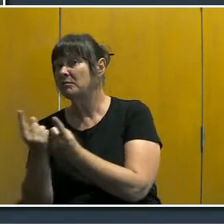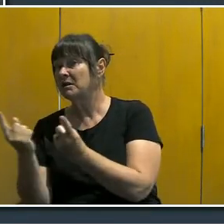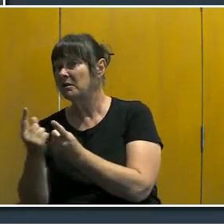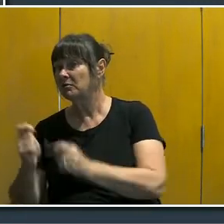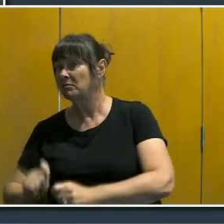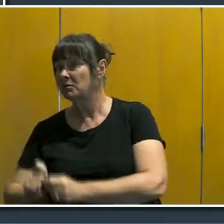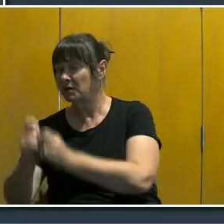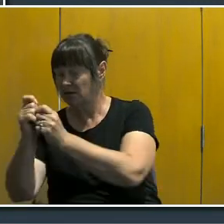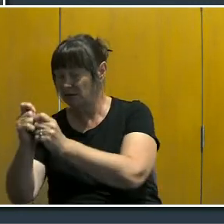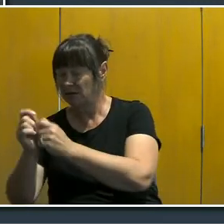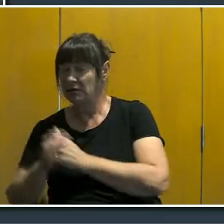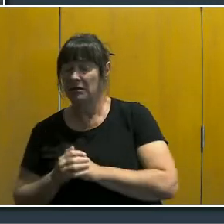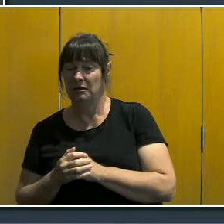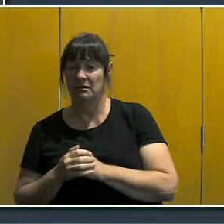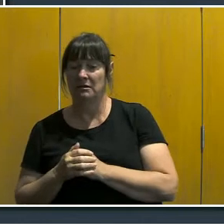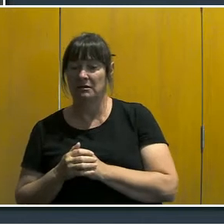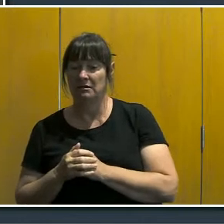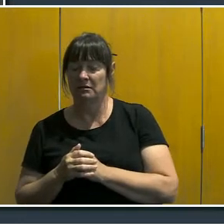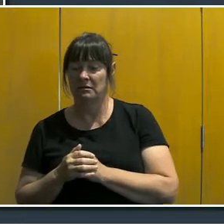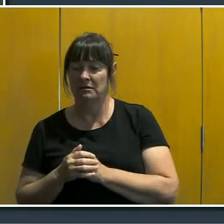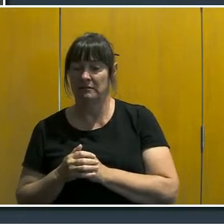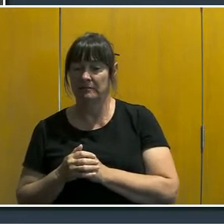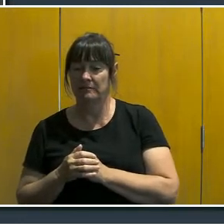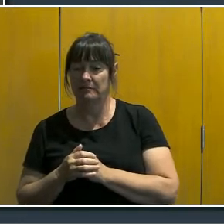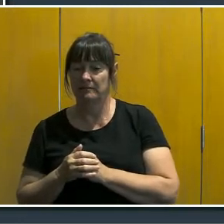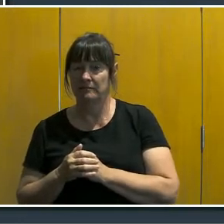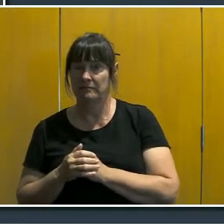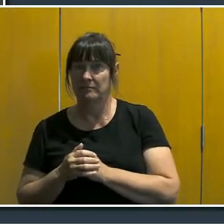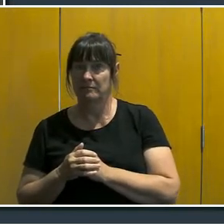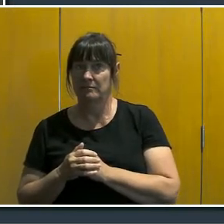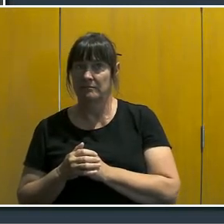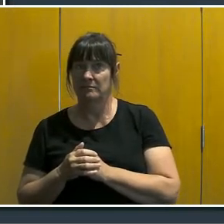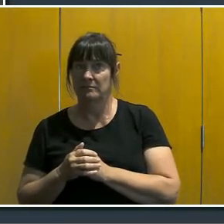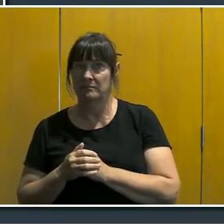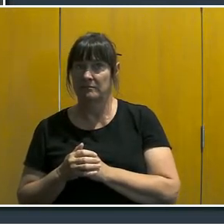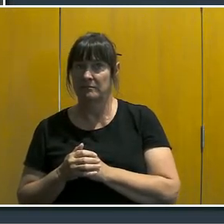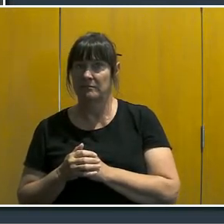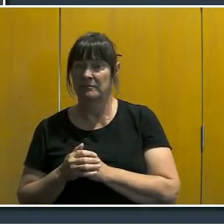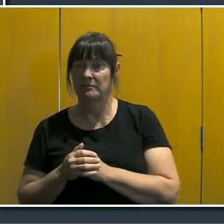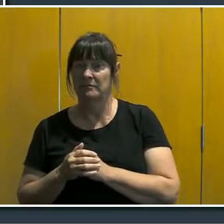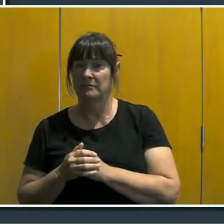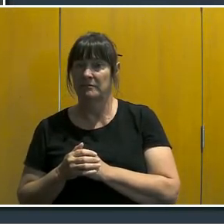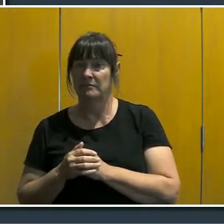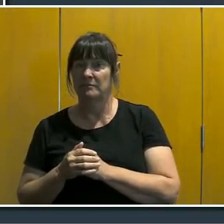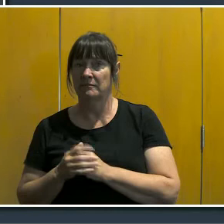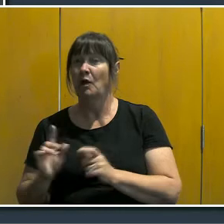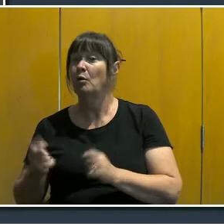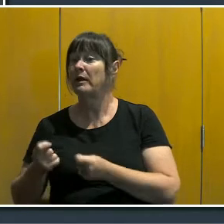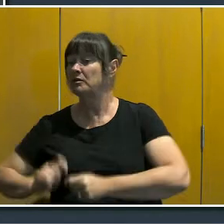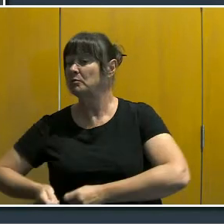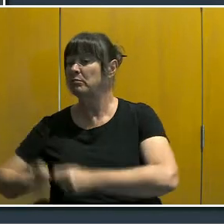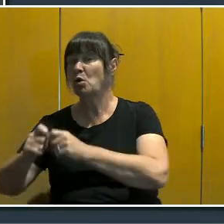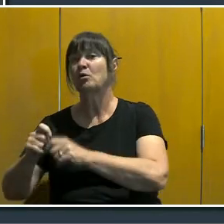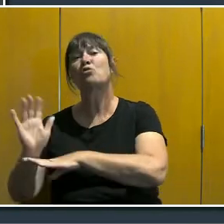effluent plant. We had to build or have a raised grey water